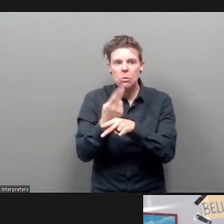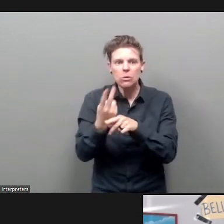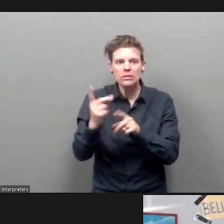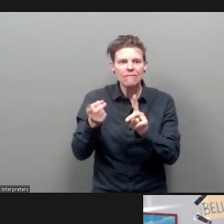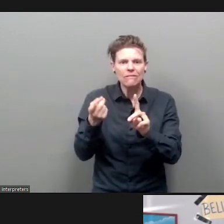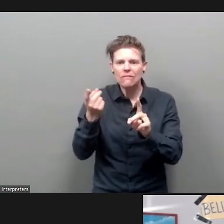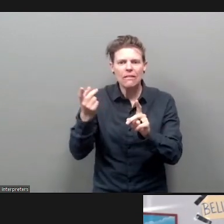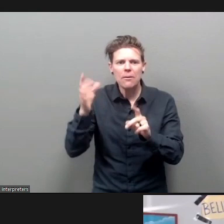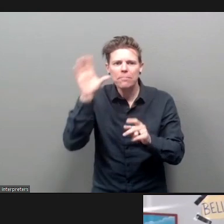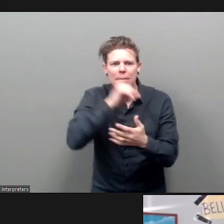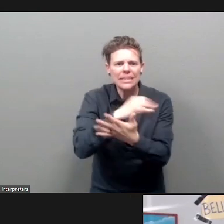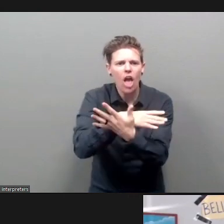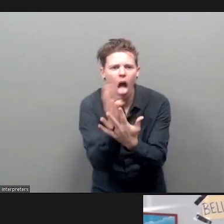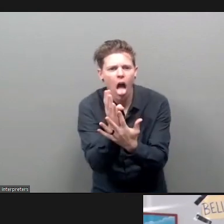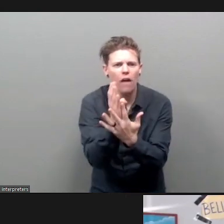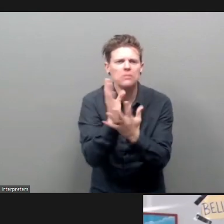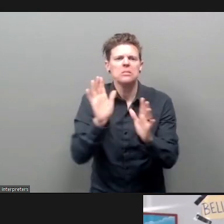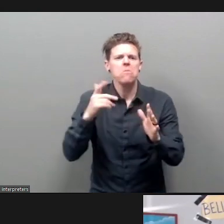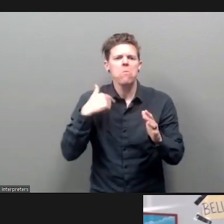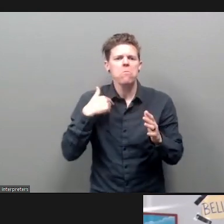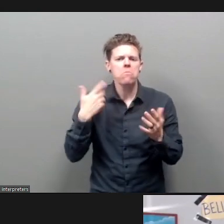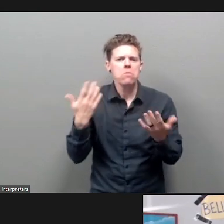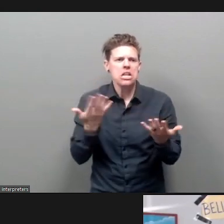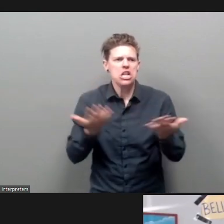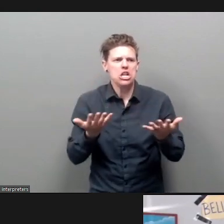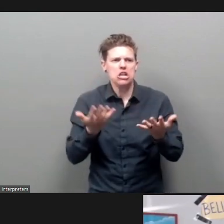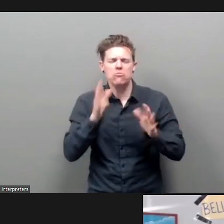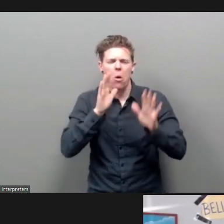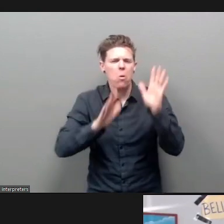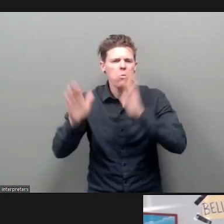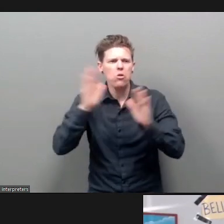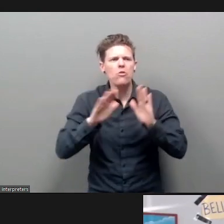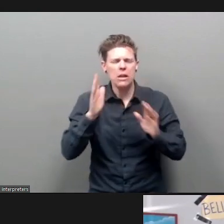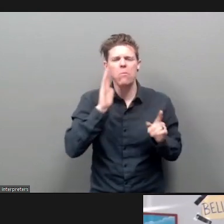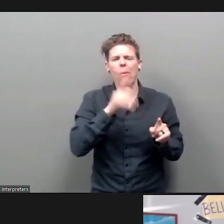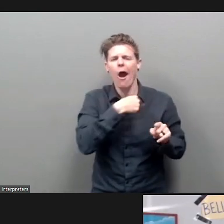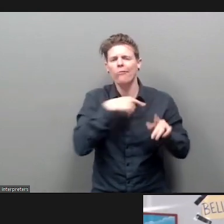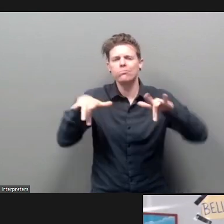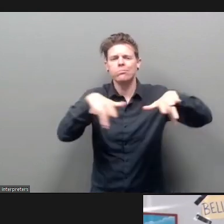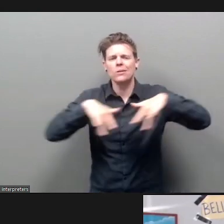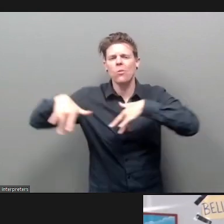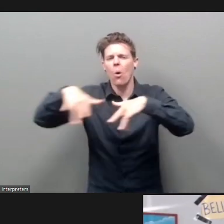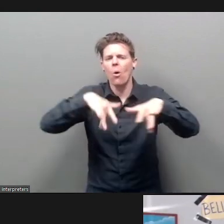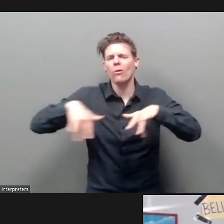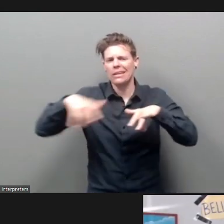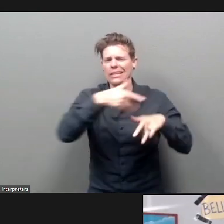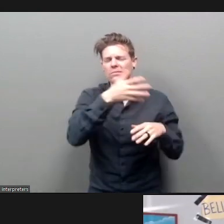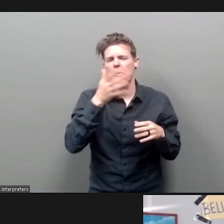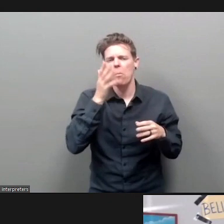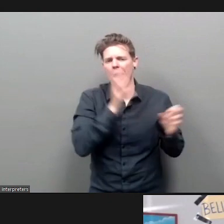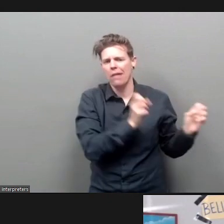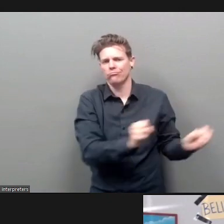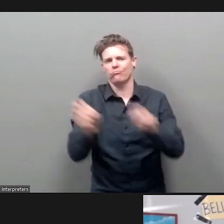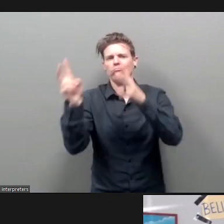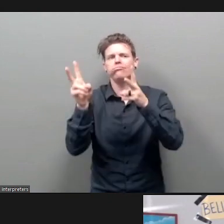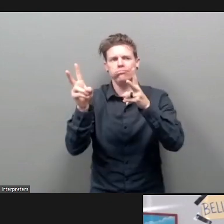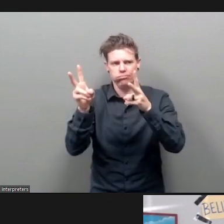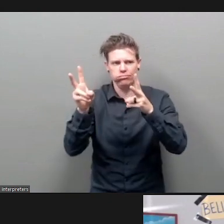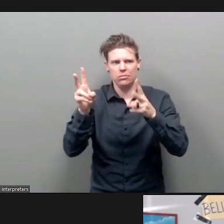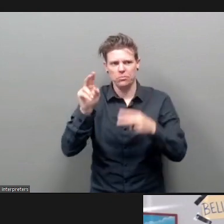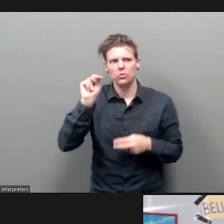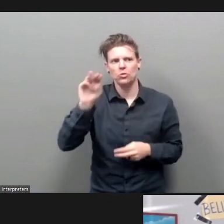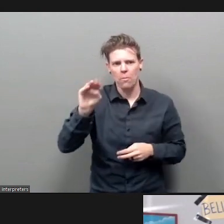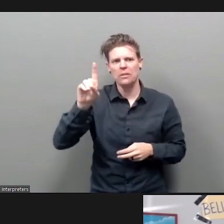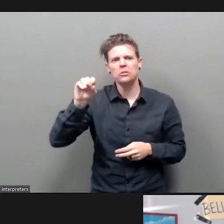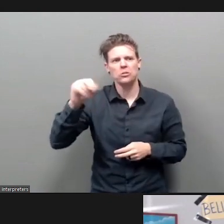don't worry, it's there for you. As soon as we're done here, you can just go back to the New Mexico Department of Health Facebook page and watch those first couple of minutes to catch